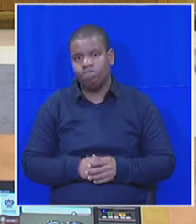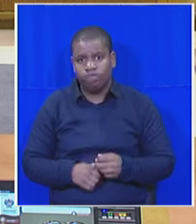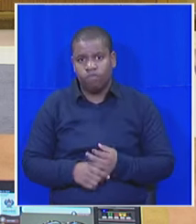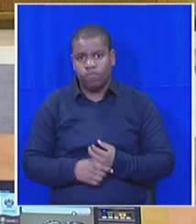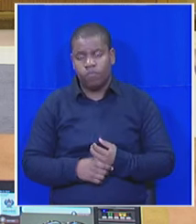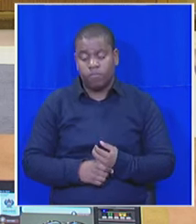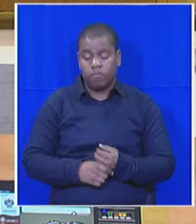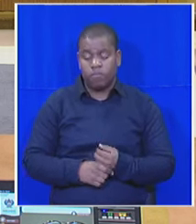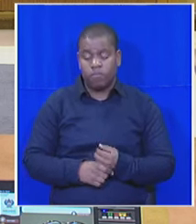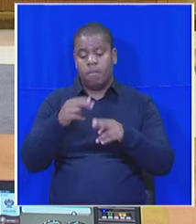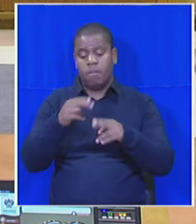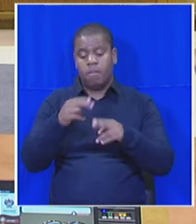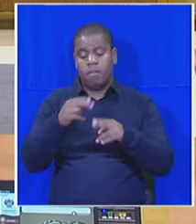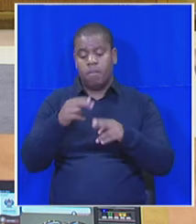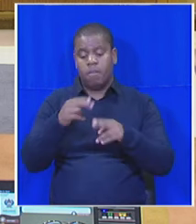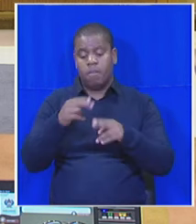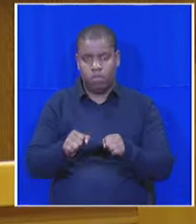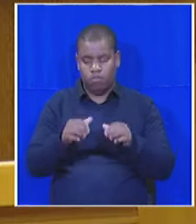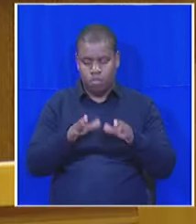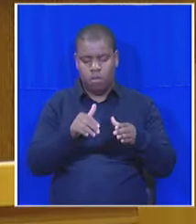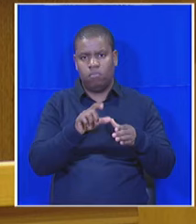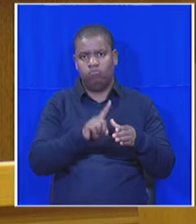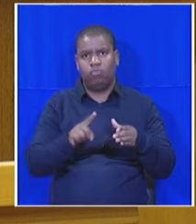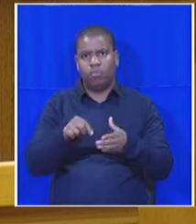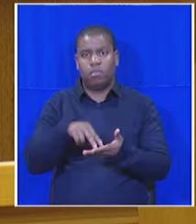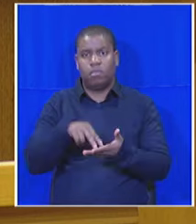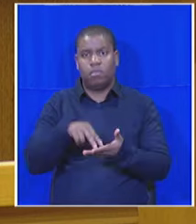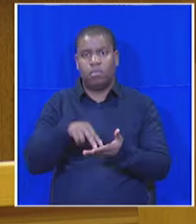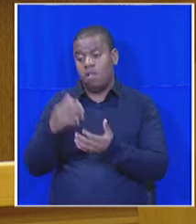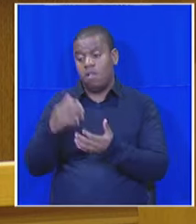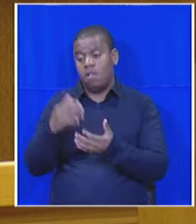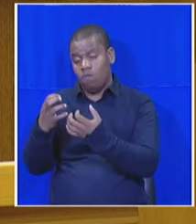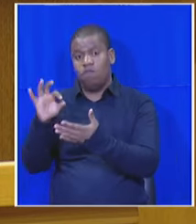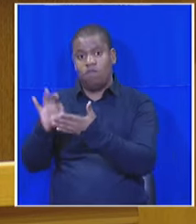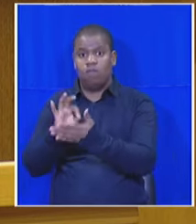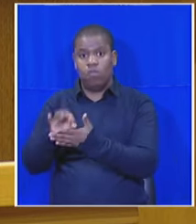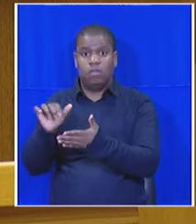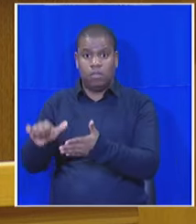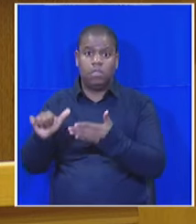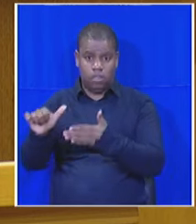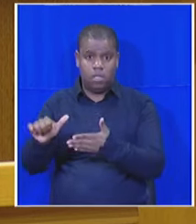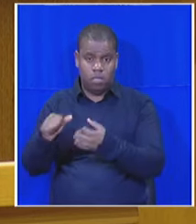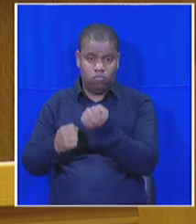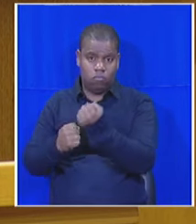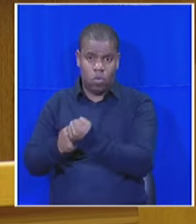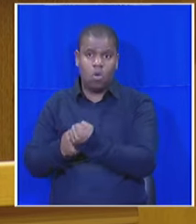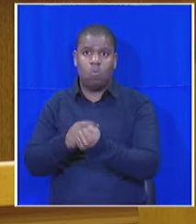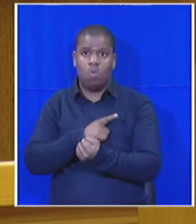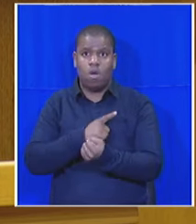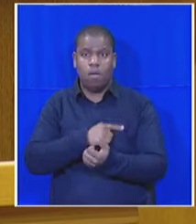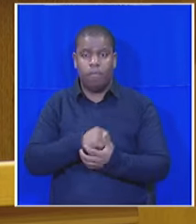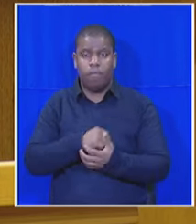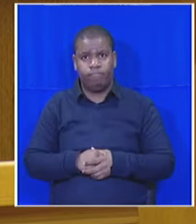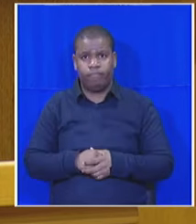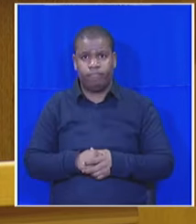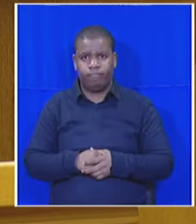Honorable House Chair, we stand here as African National Congress. We support vote 16. We're supporting vote 16 precisely